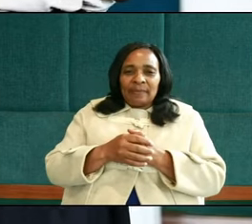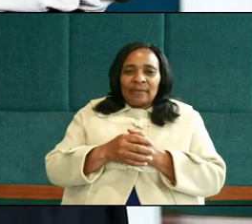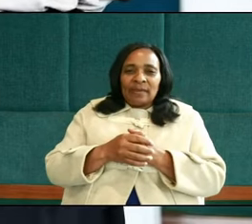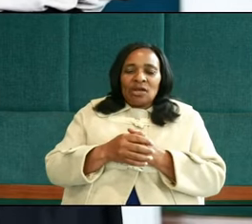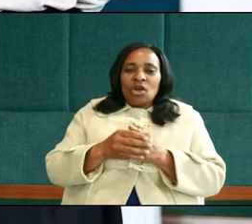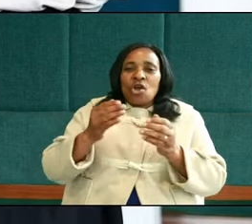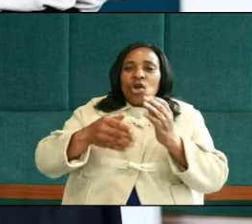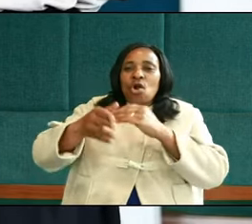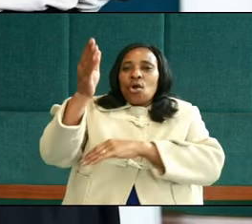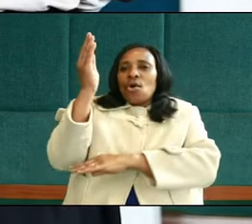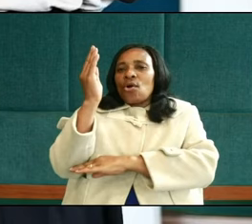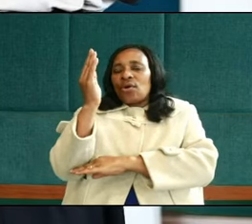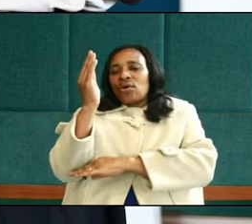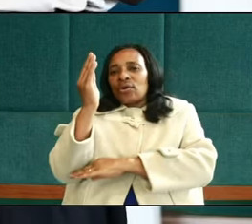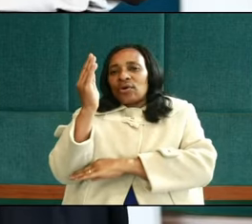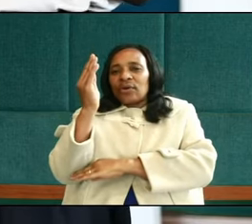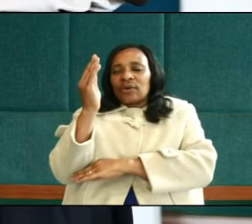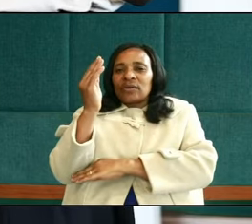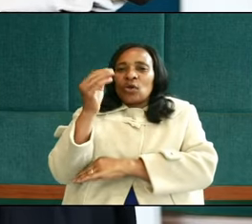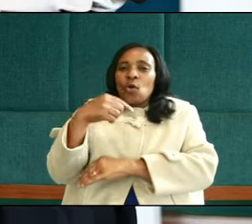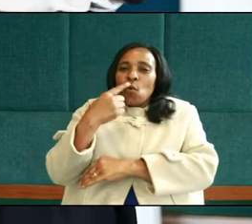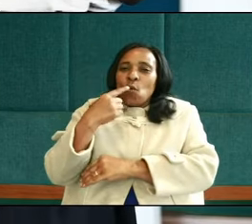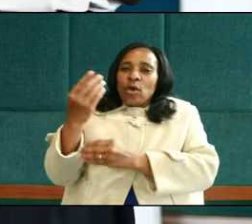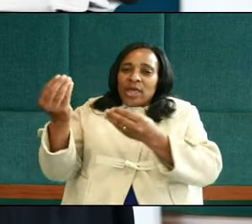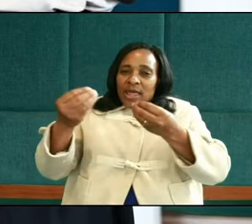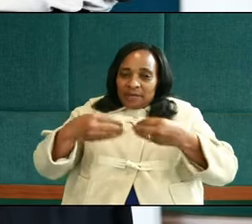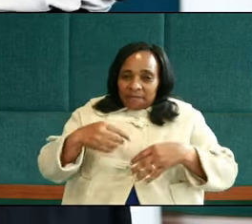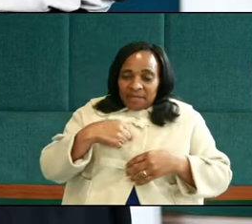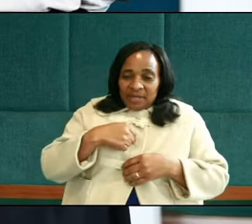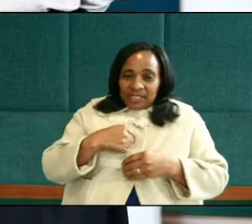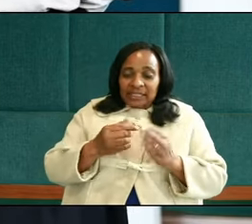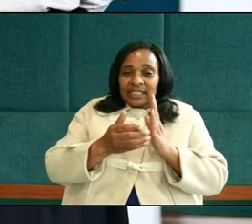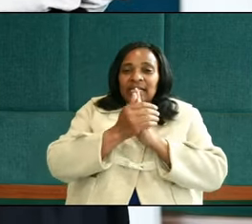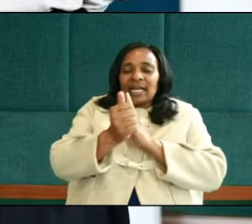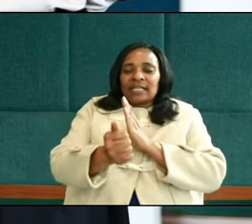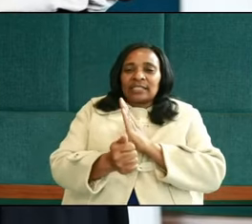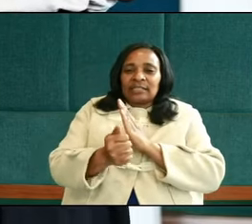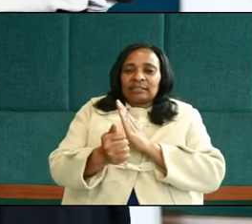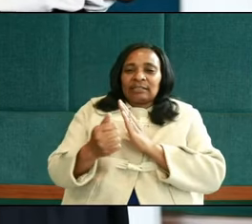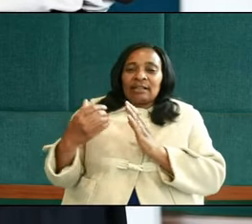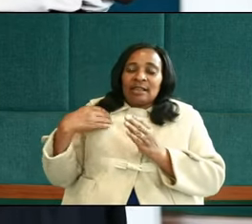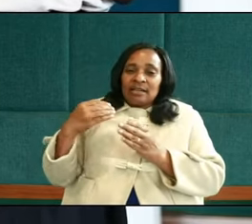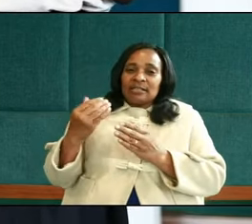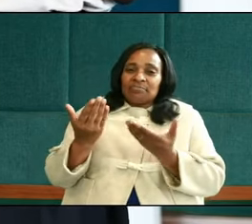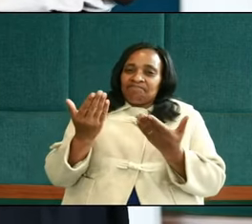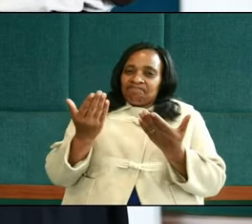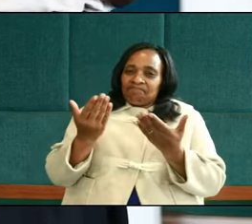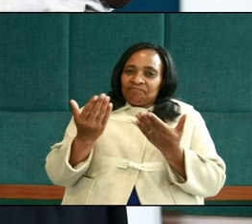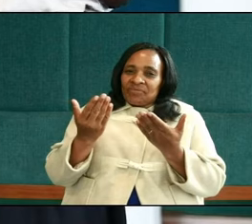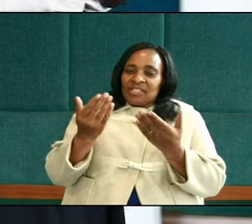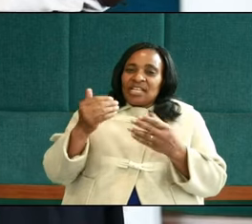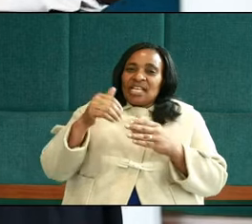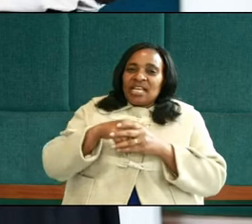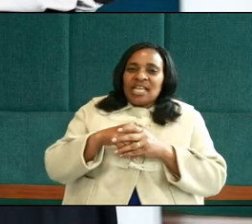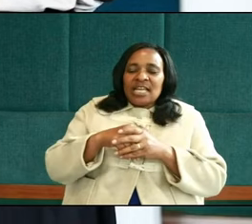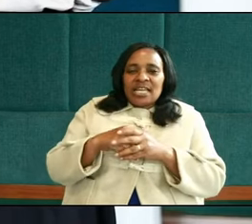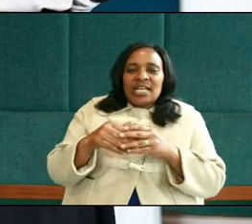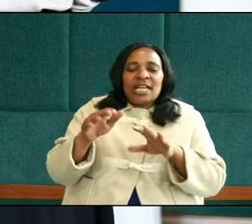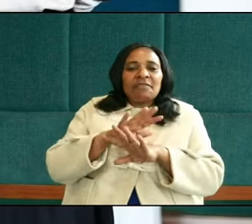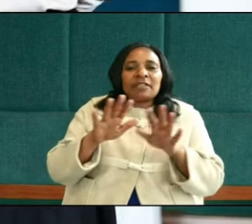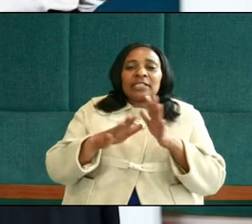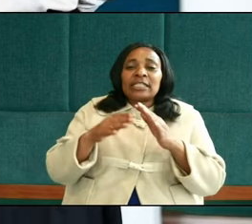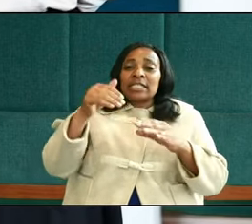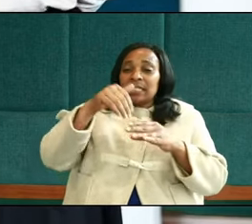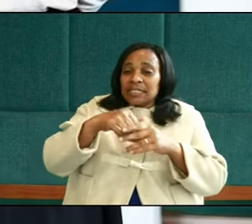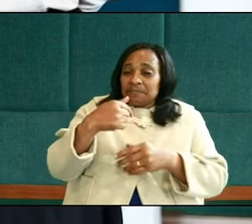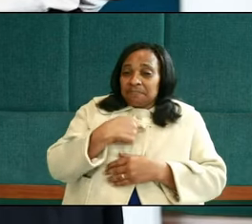today. God, you gave me talent, treasures hidden deep